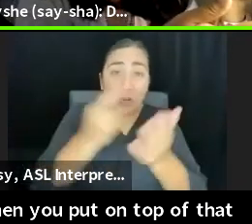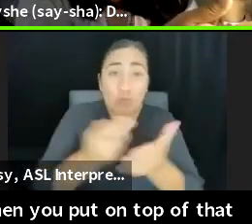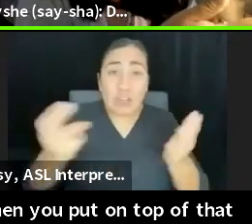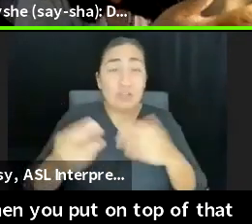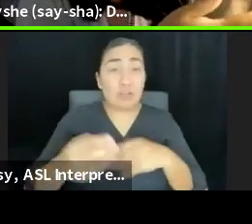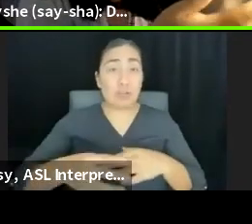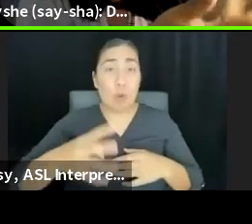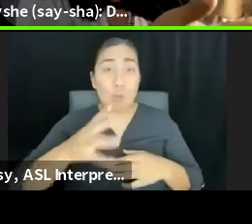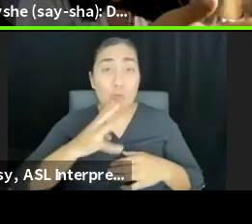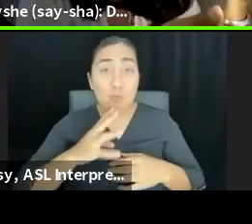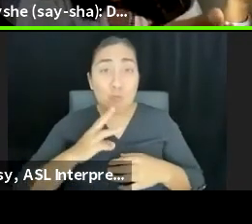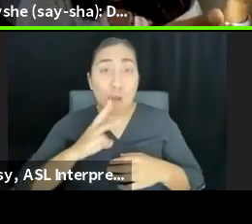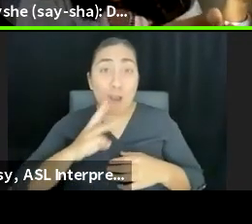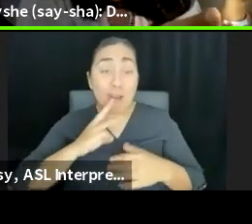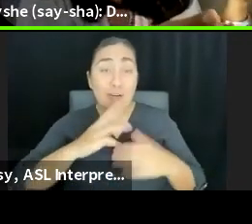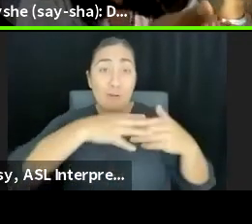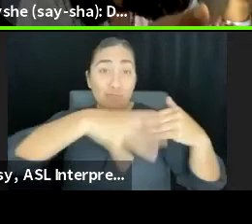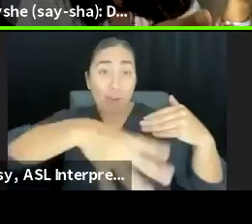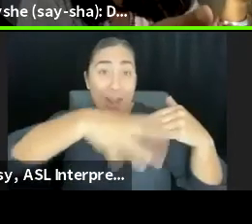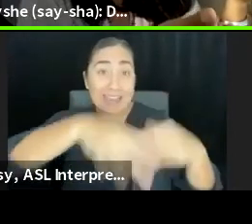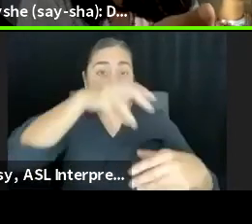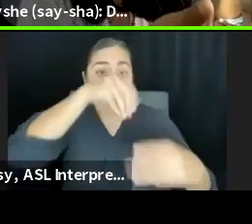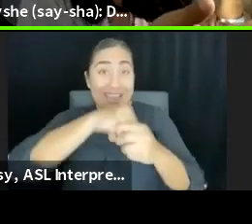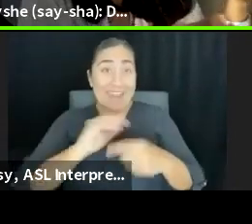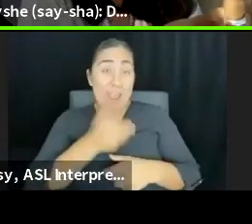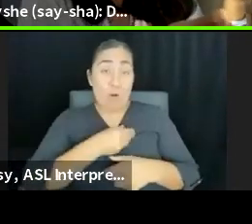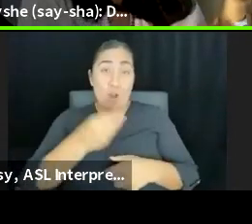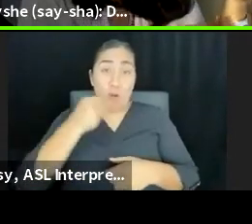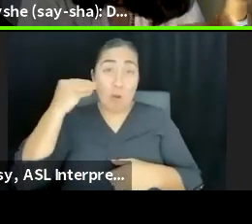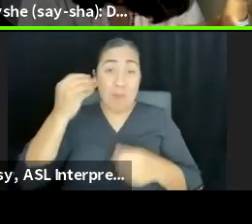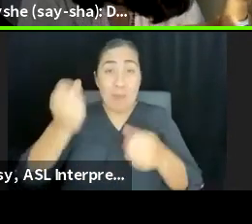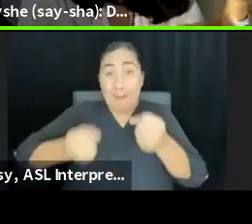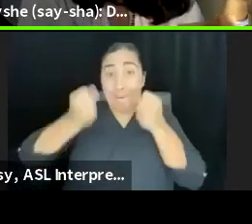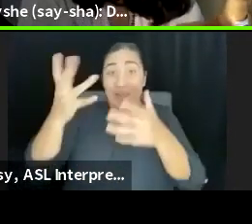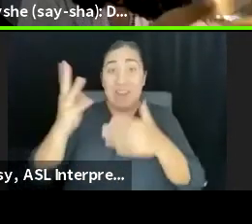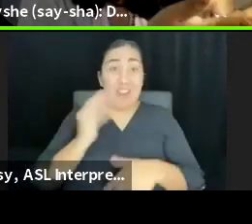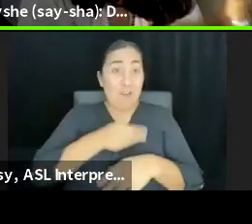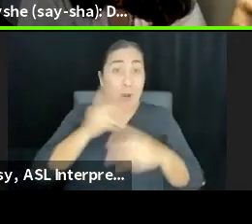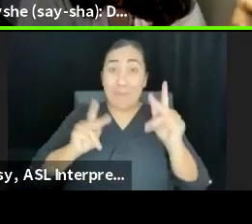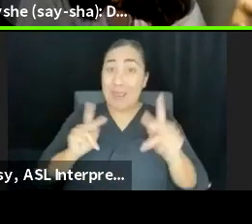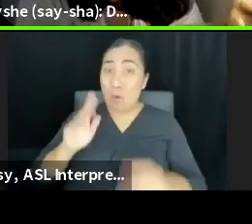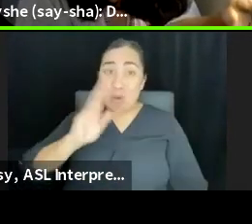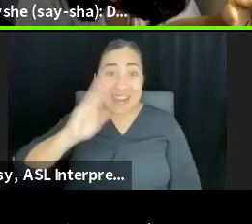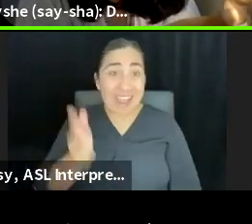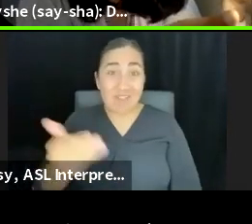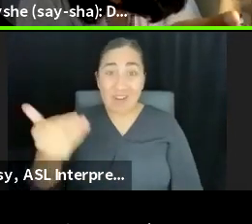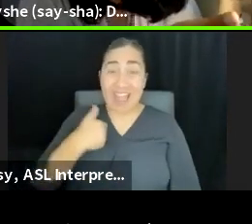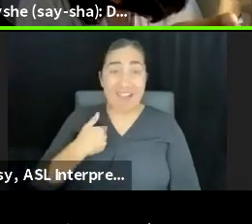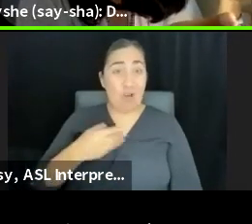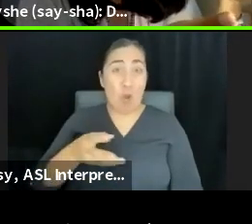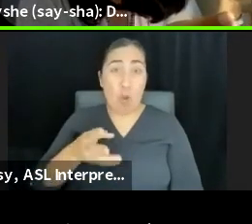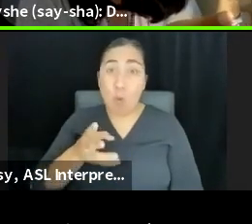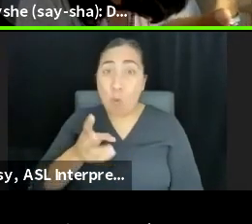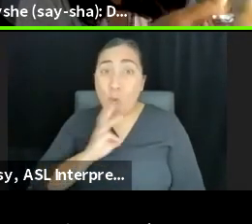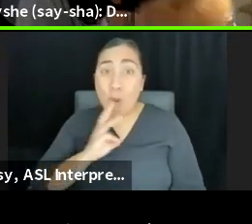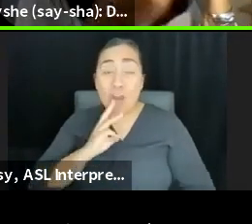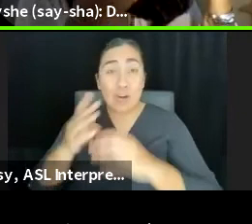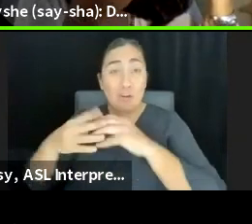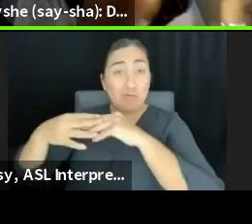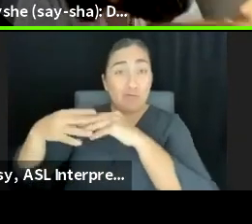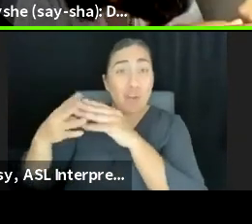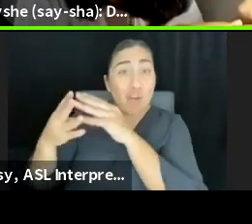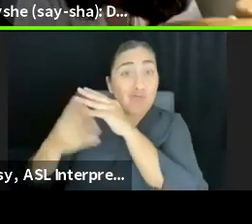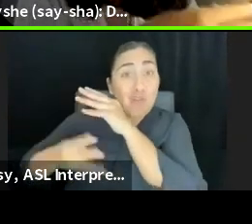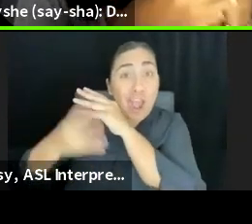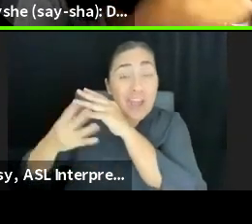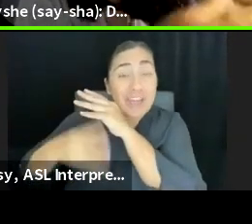homes, we many of our people have never had running water within our homes. And again, that